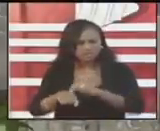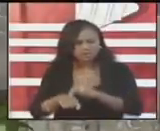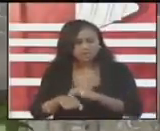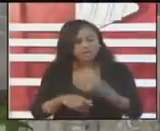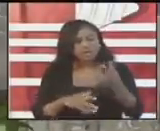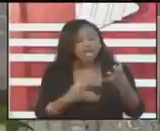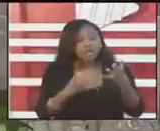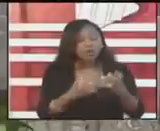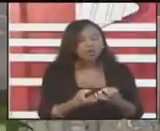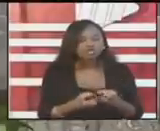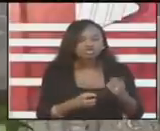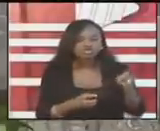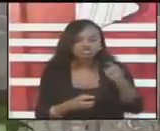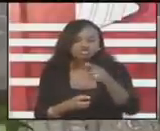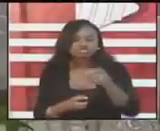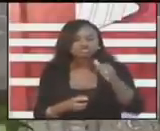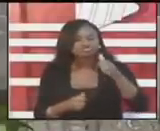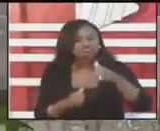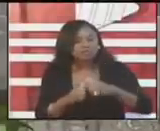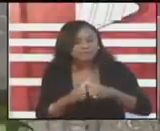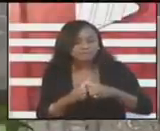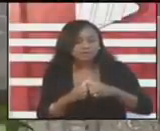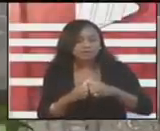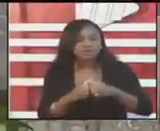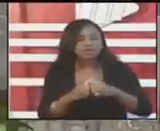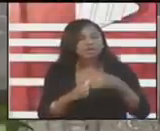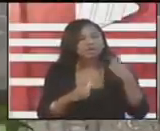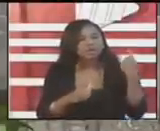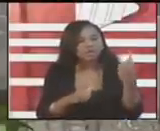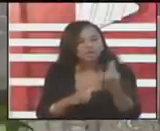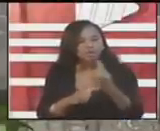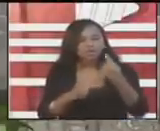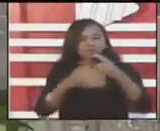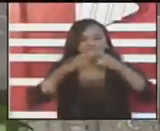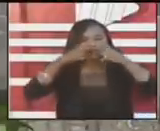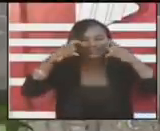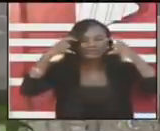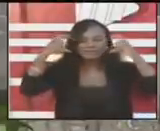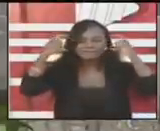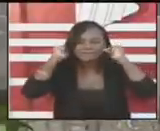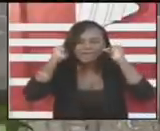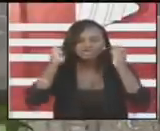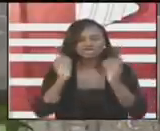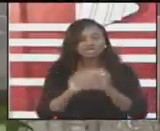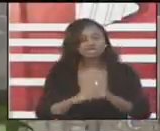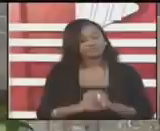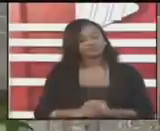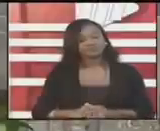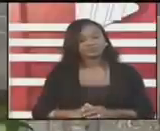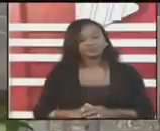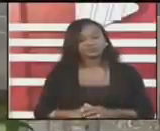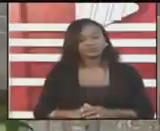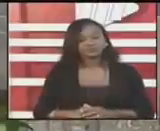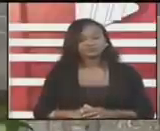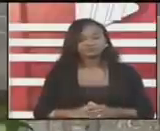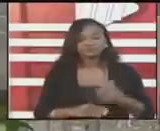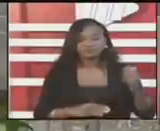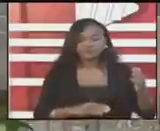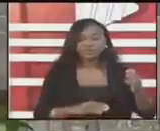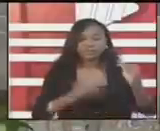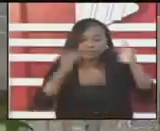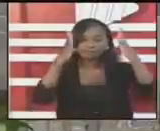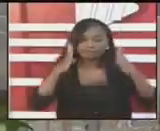to remind you to wear a mask at all times. No mask, no service. I am Donna Cox, Minister